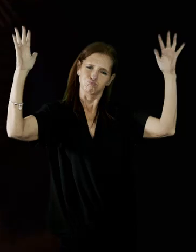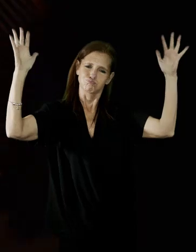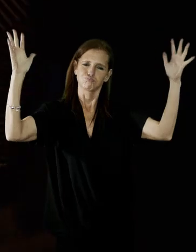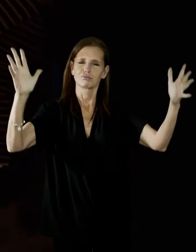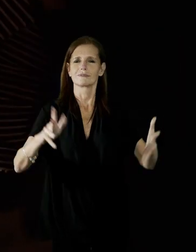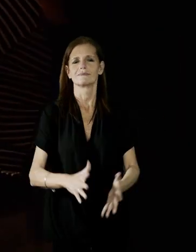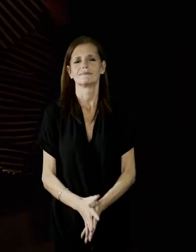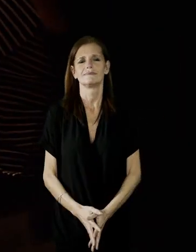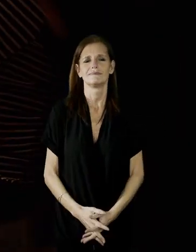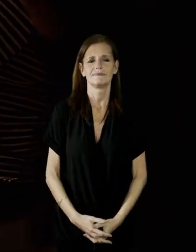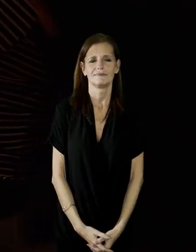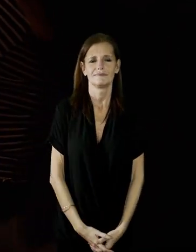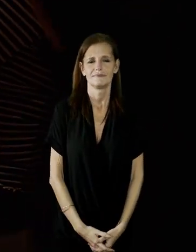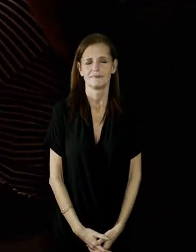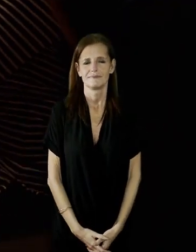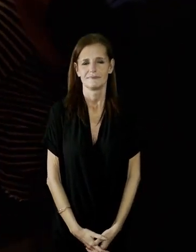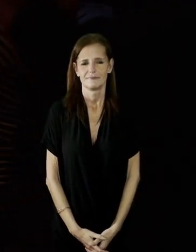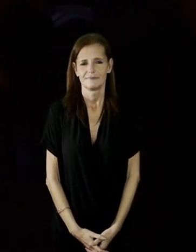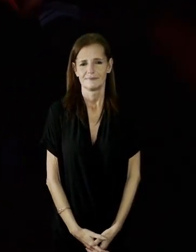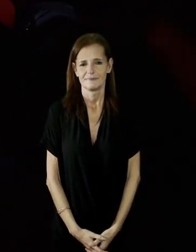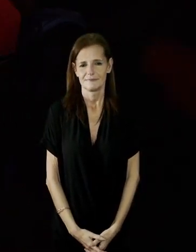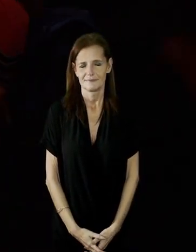I'm taking this.